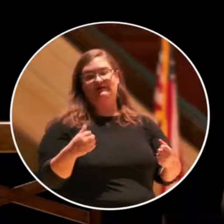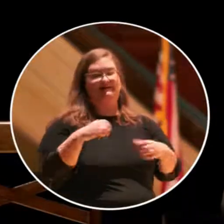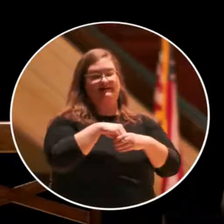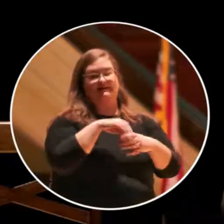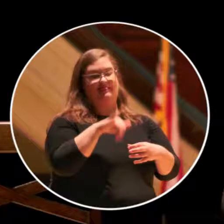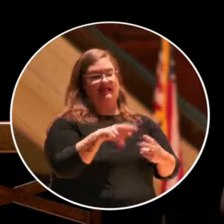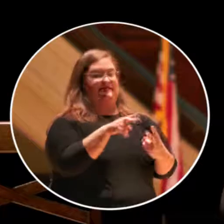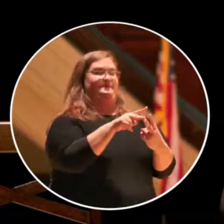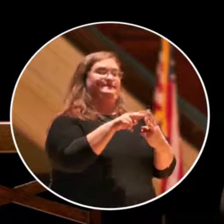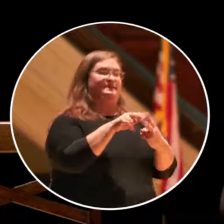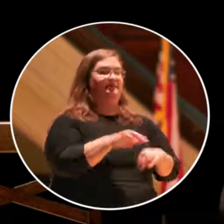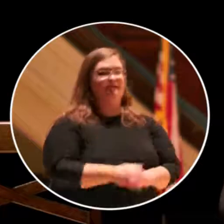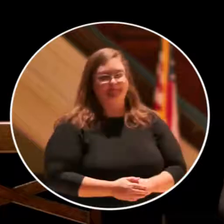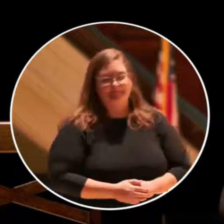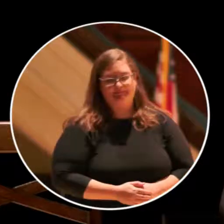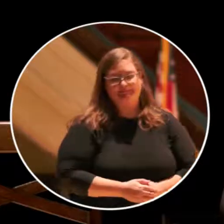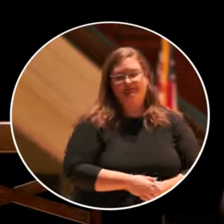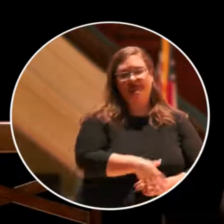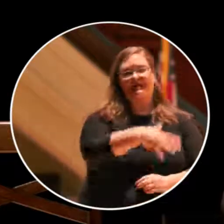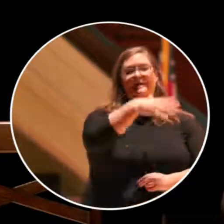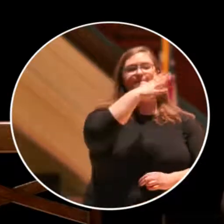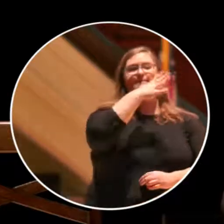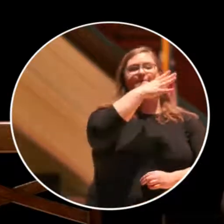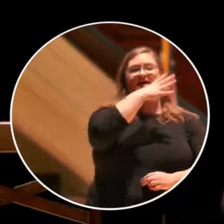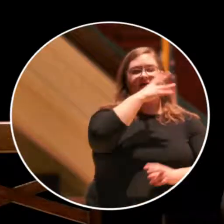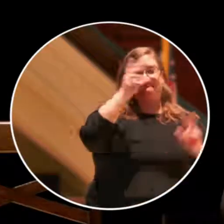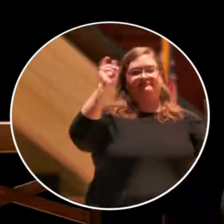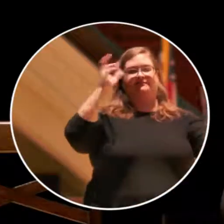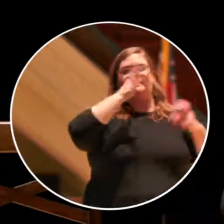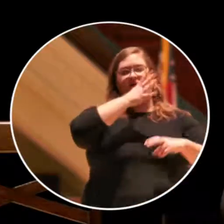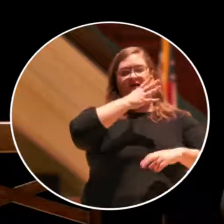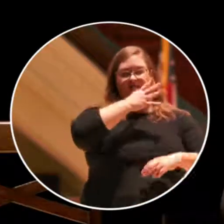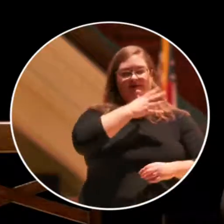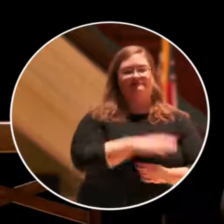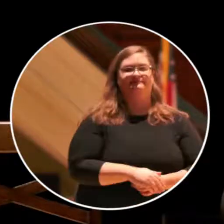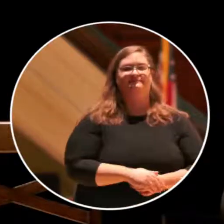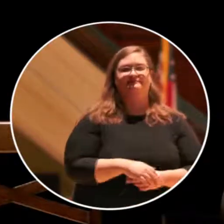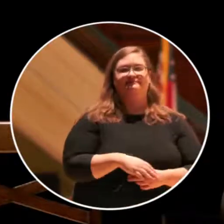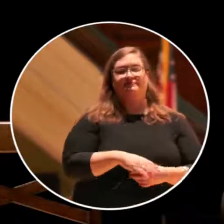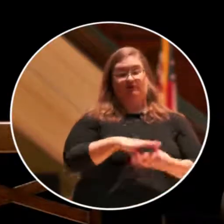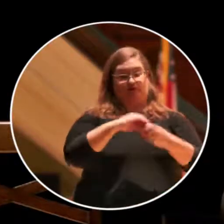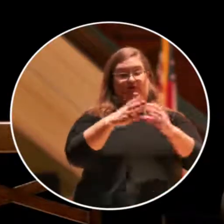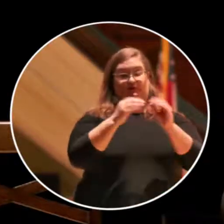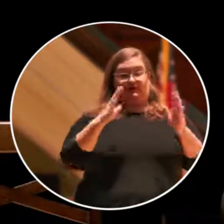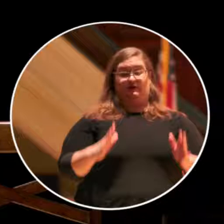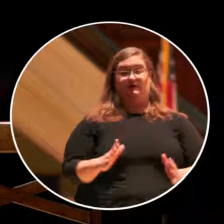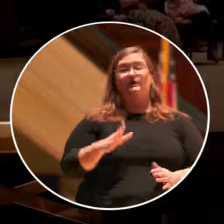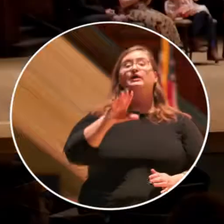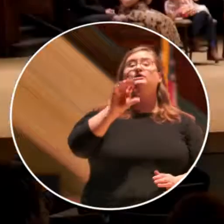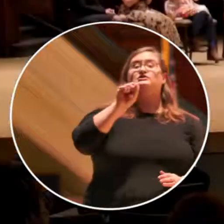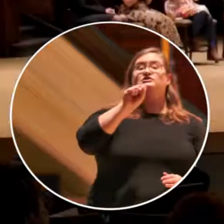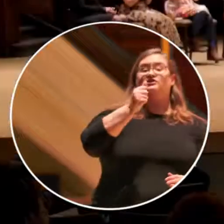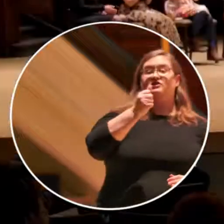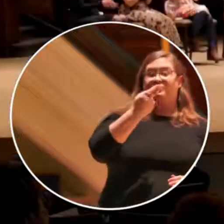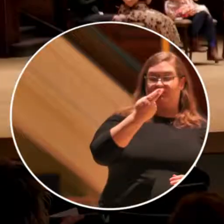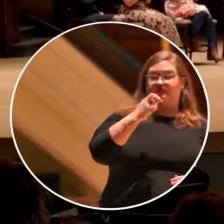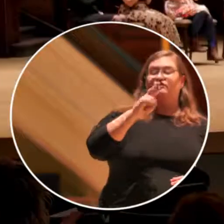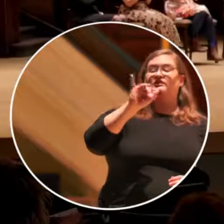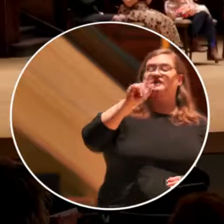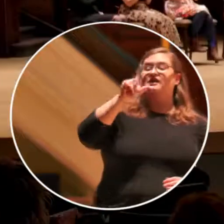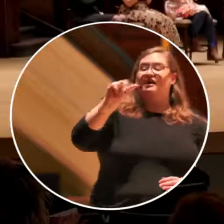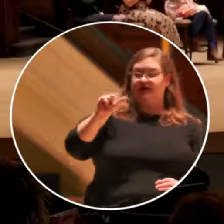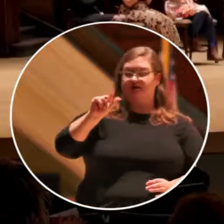story, Mama, please welcome Sharita Trawick.